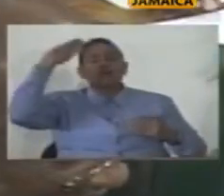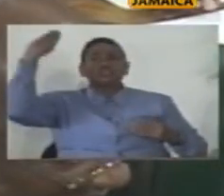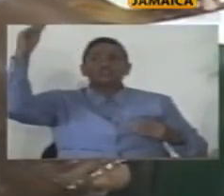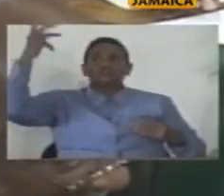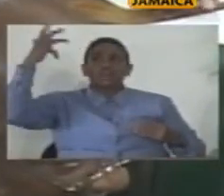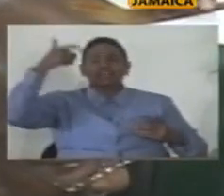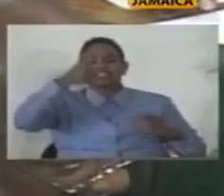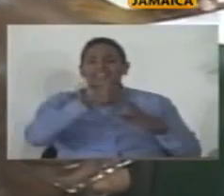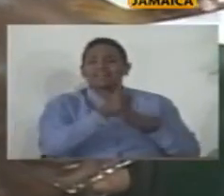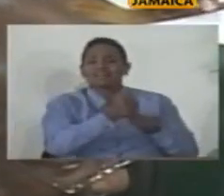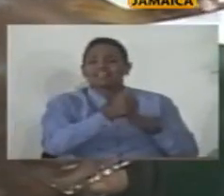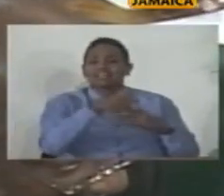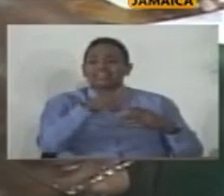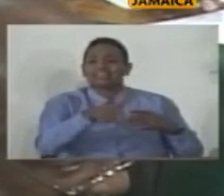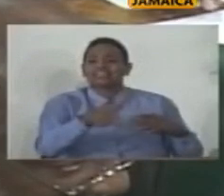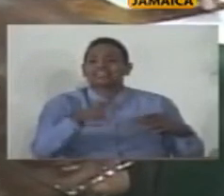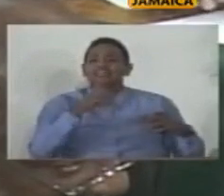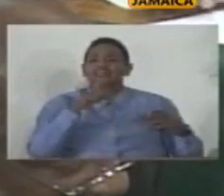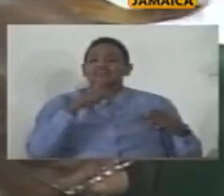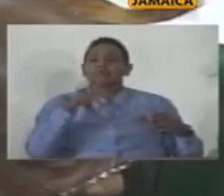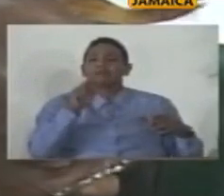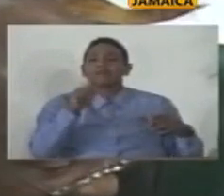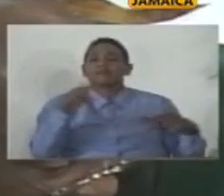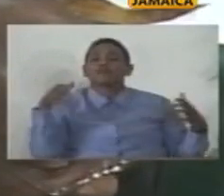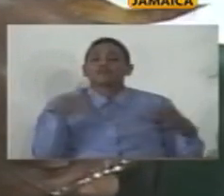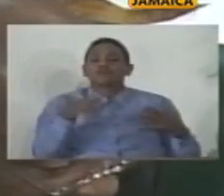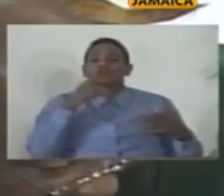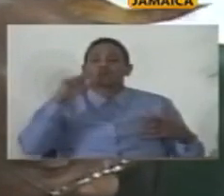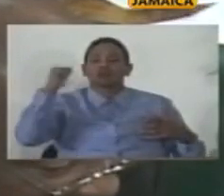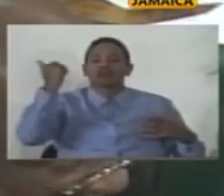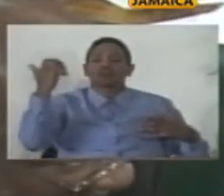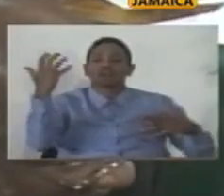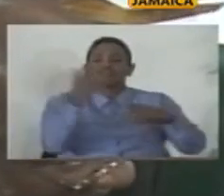he leads this great party to another victory.